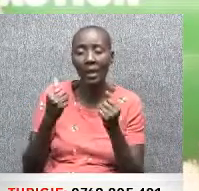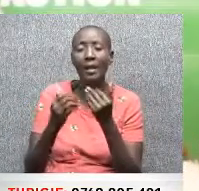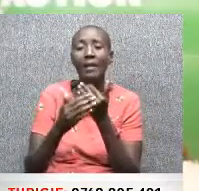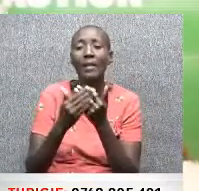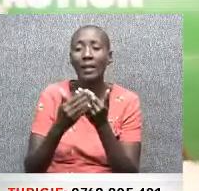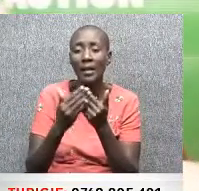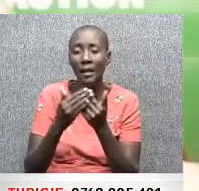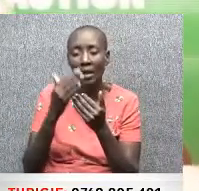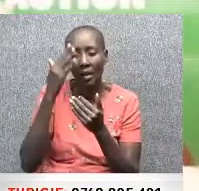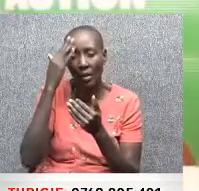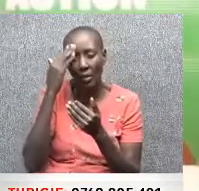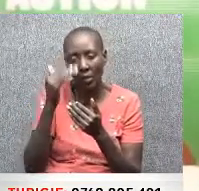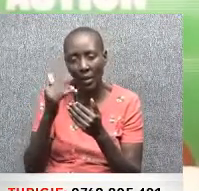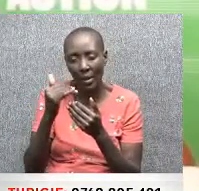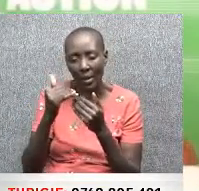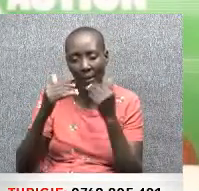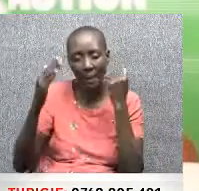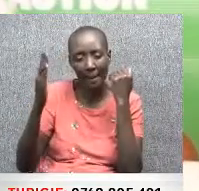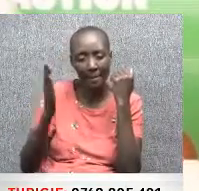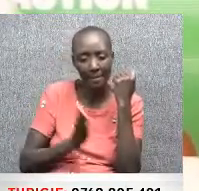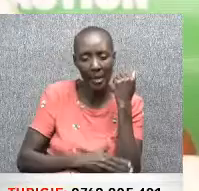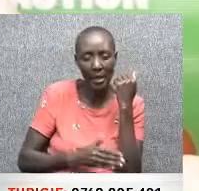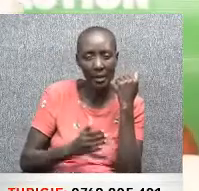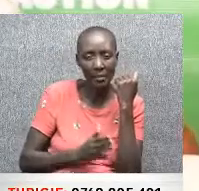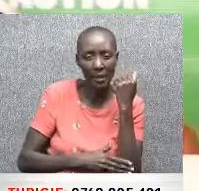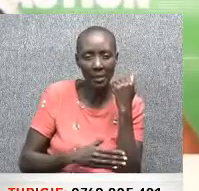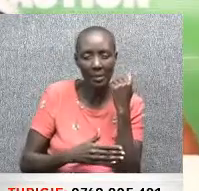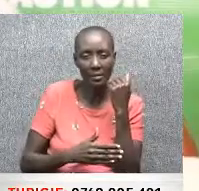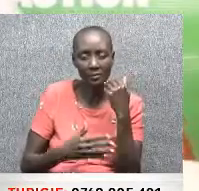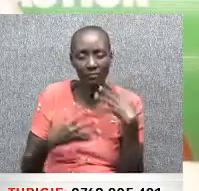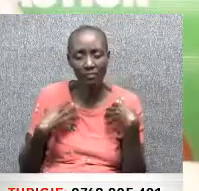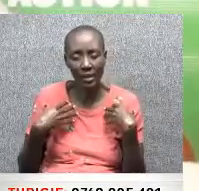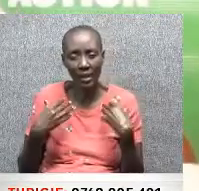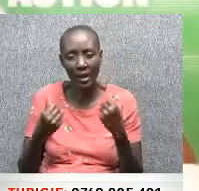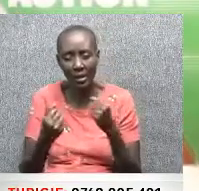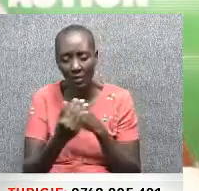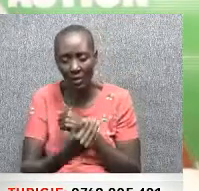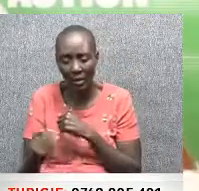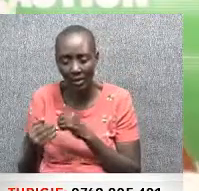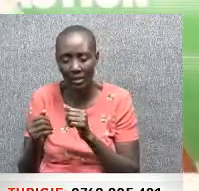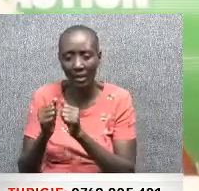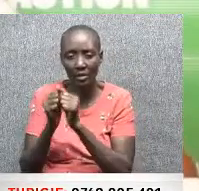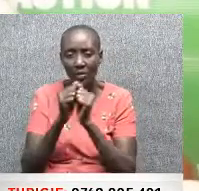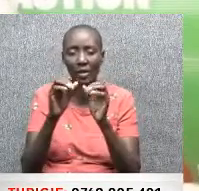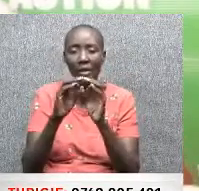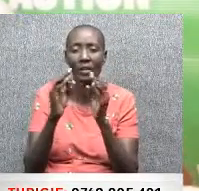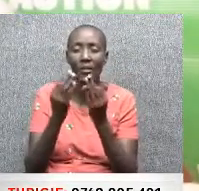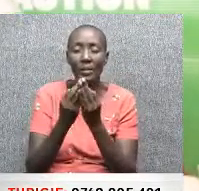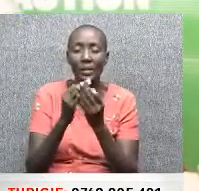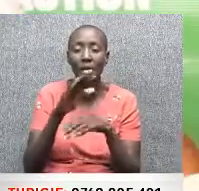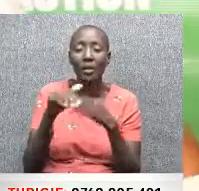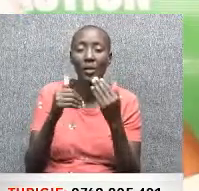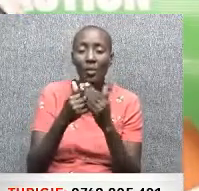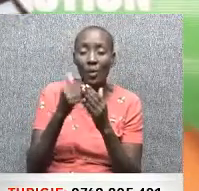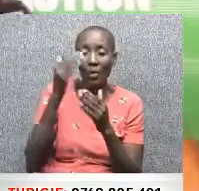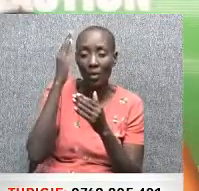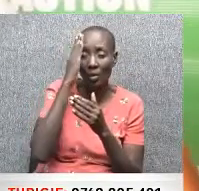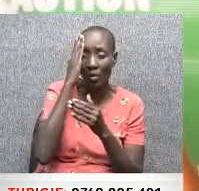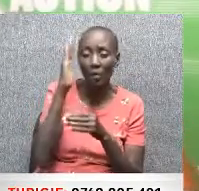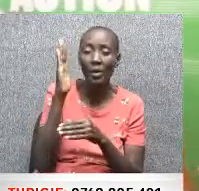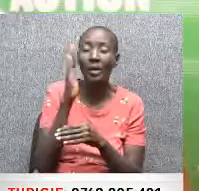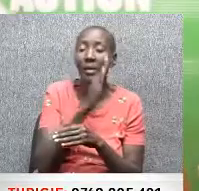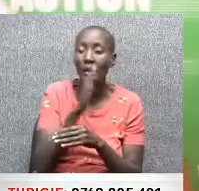the poor sanitation and hygiene among children and households. As you all know, that poor hygiene leads to diseases such as